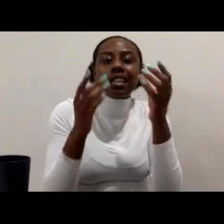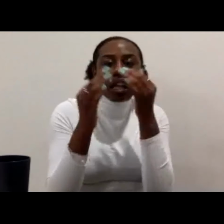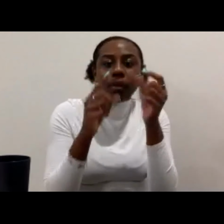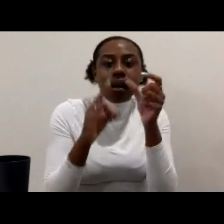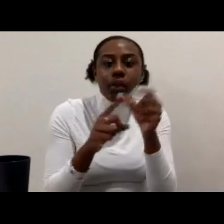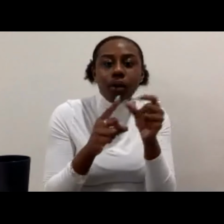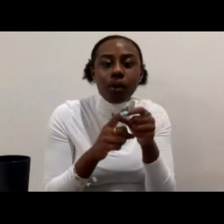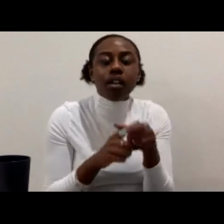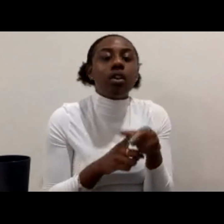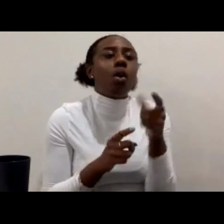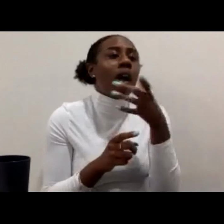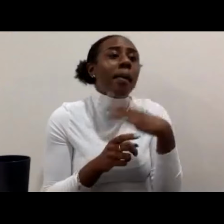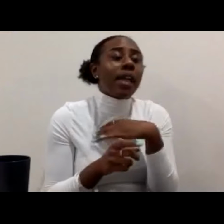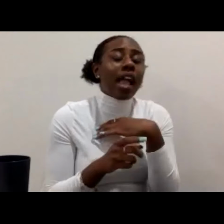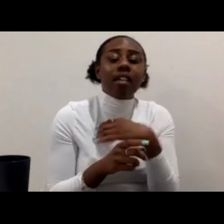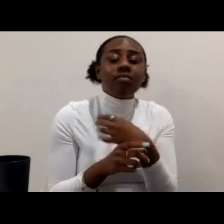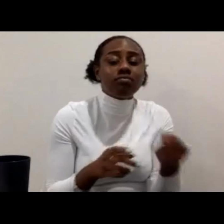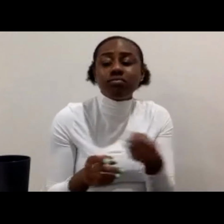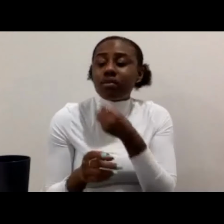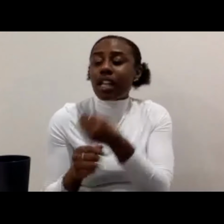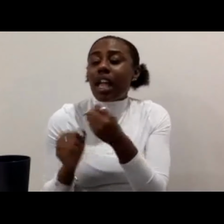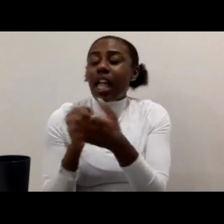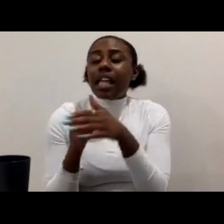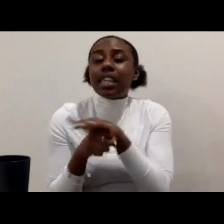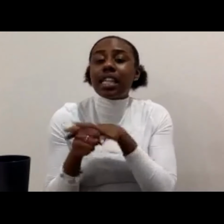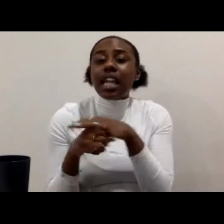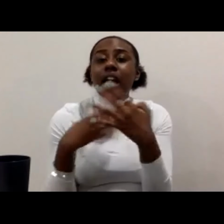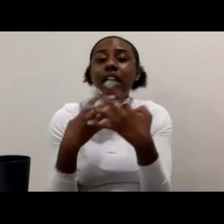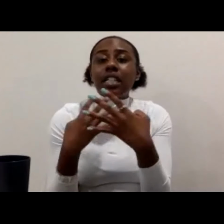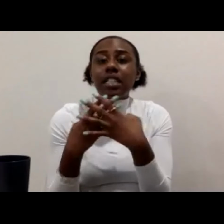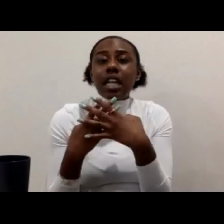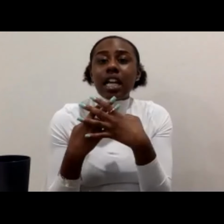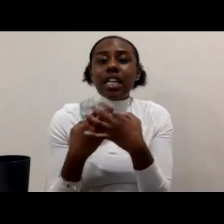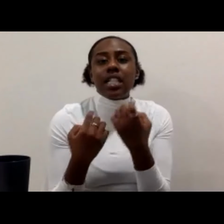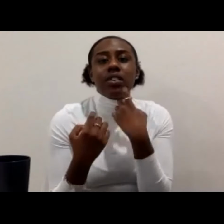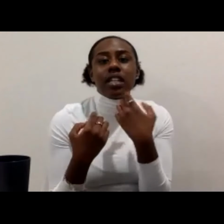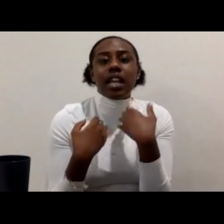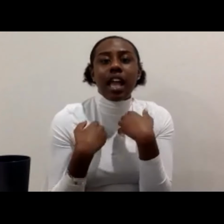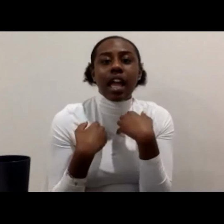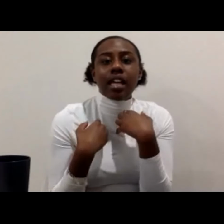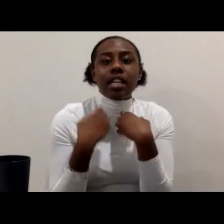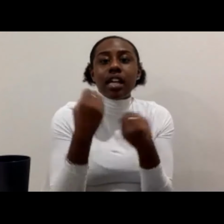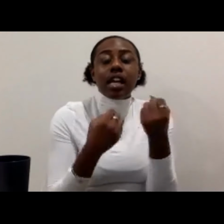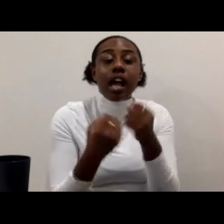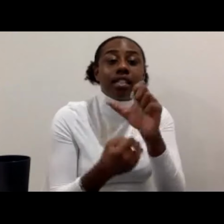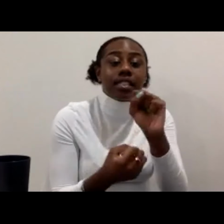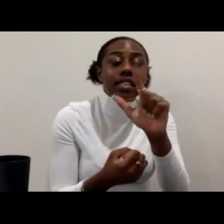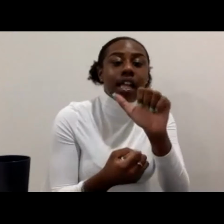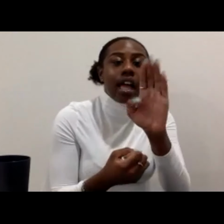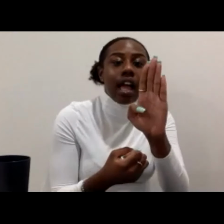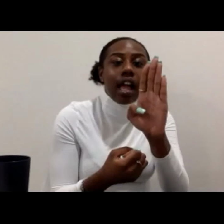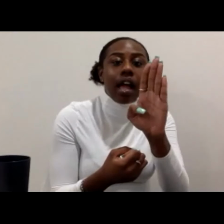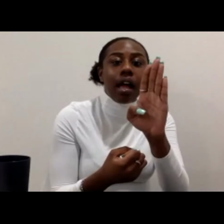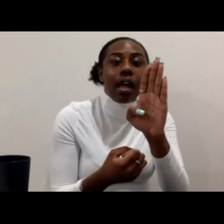jail to, like, we just had this slab event and they were doing nothing but driving their cars. And these folk were in